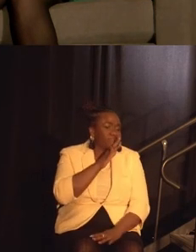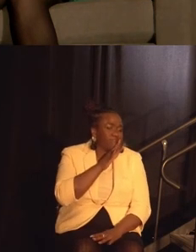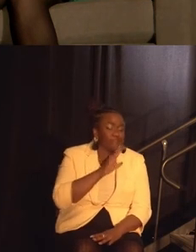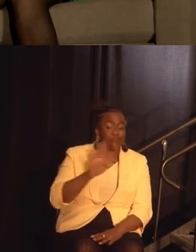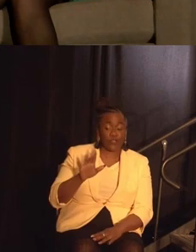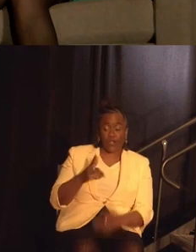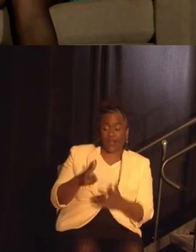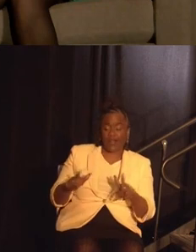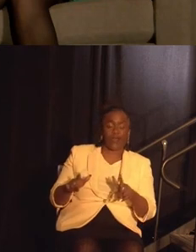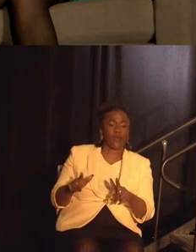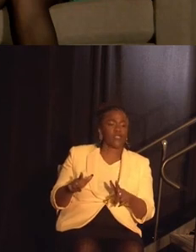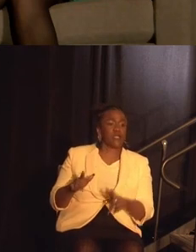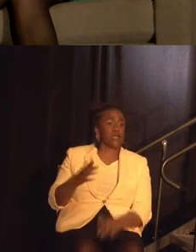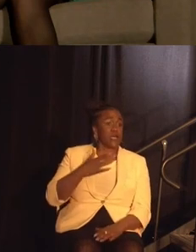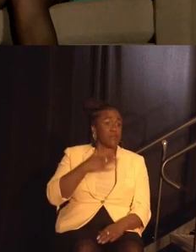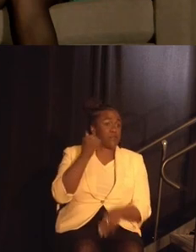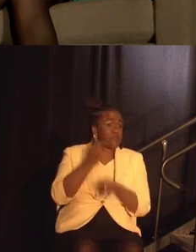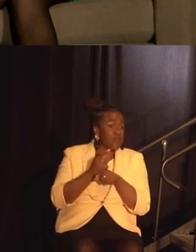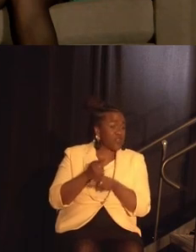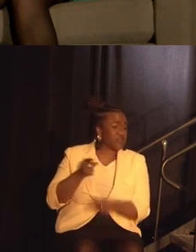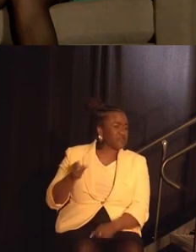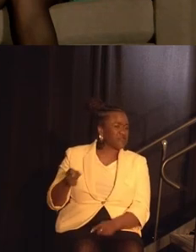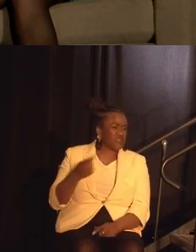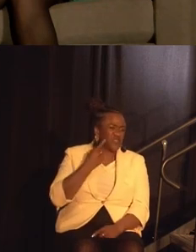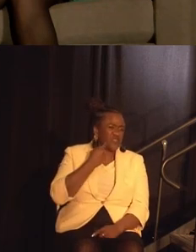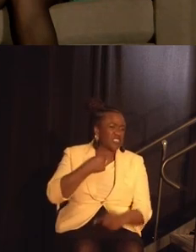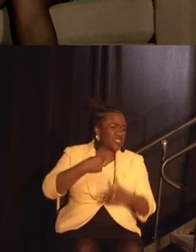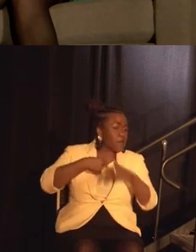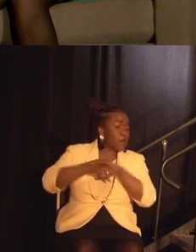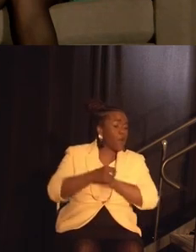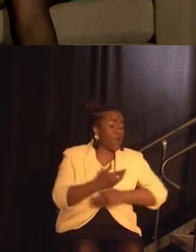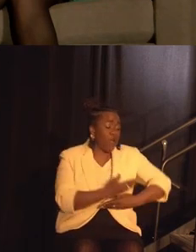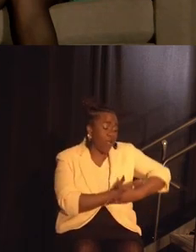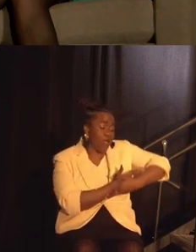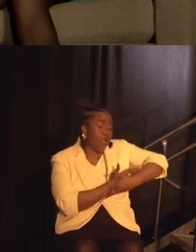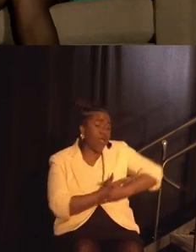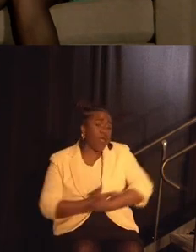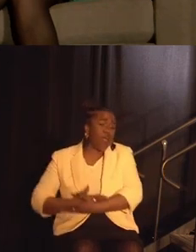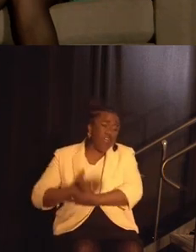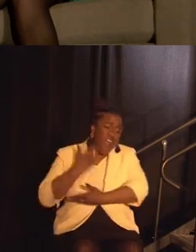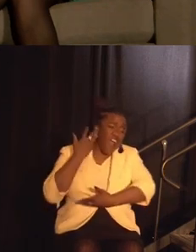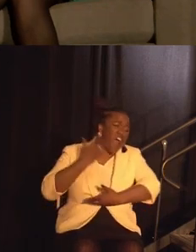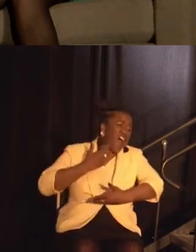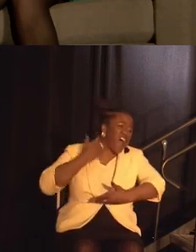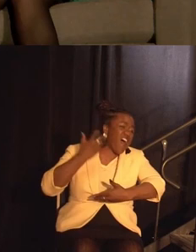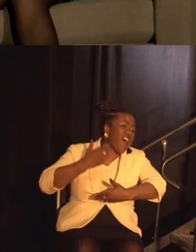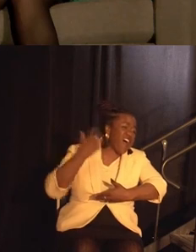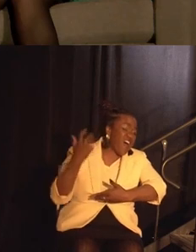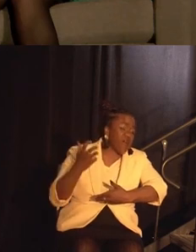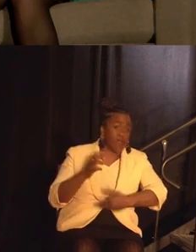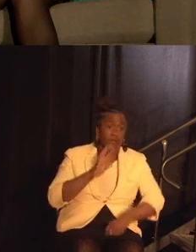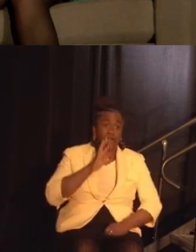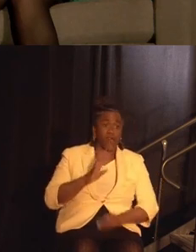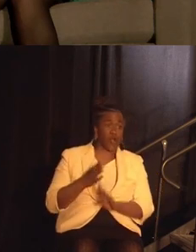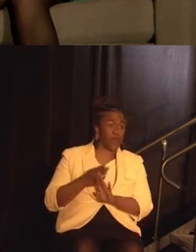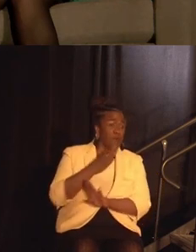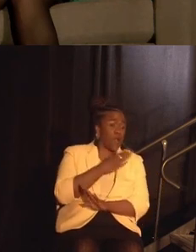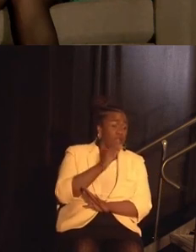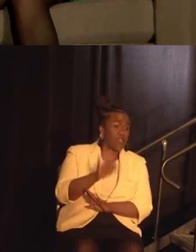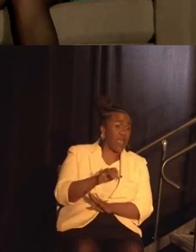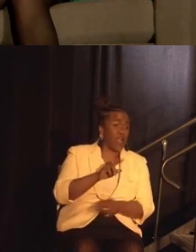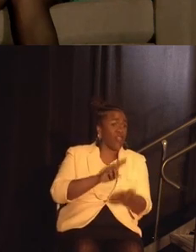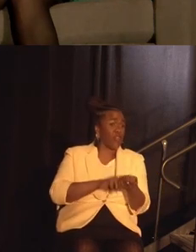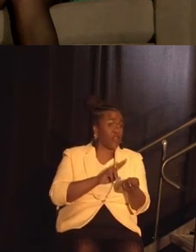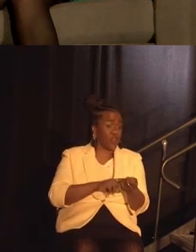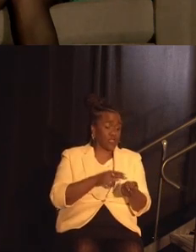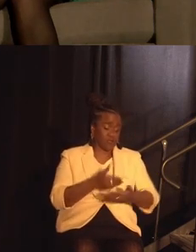sleep world. My little brother, Stephen, had just been born howling like a wolf who knew he was a boy. 4 years earlier, when the nurses placed